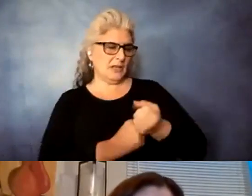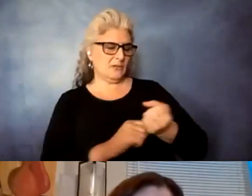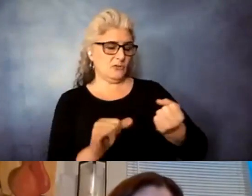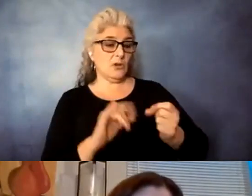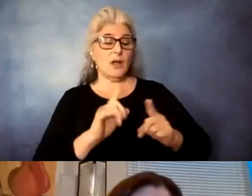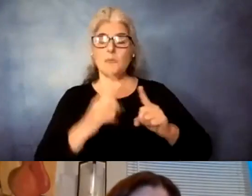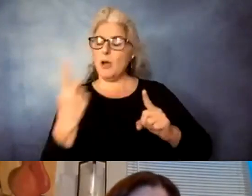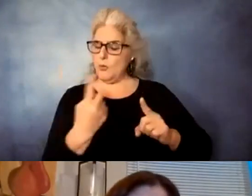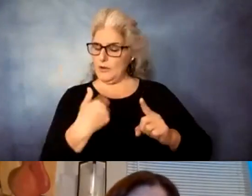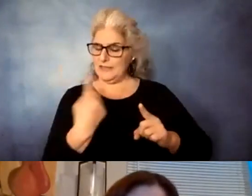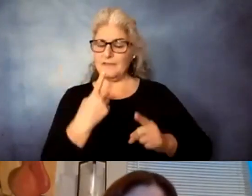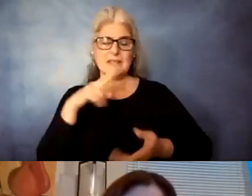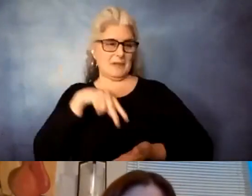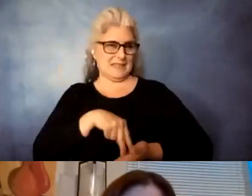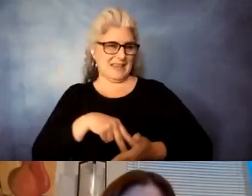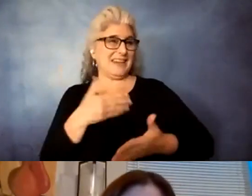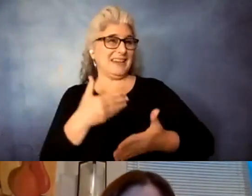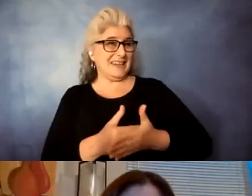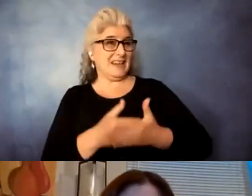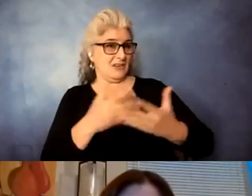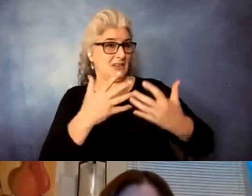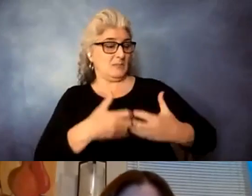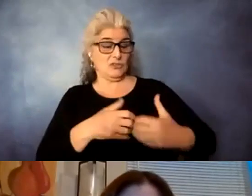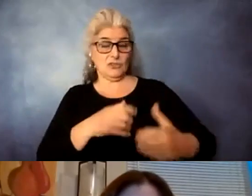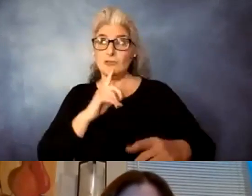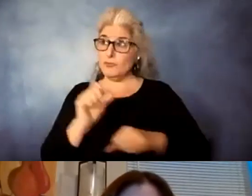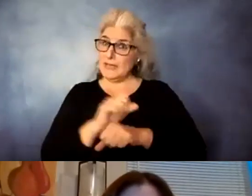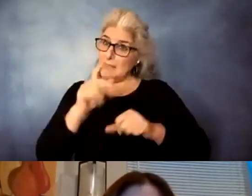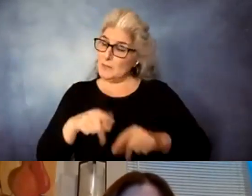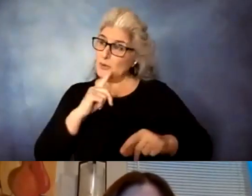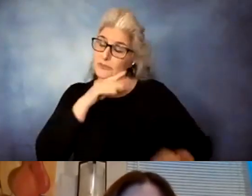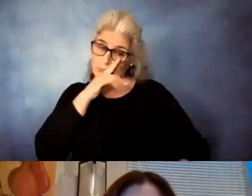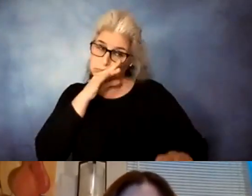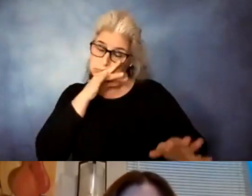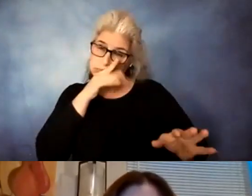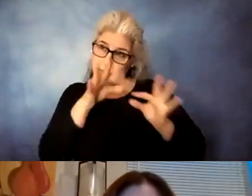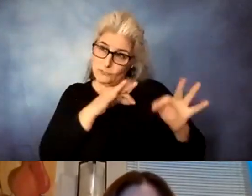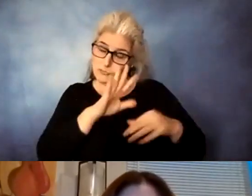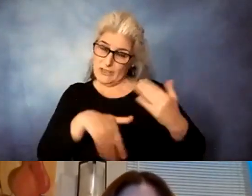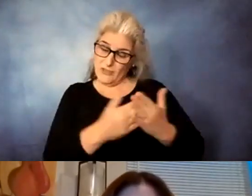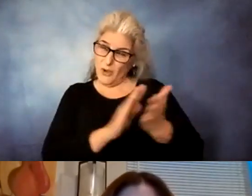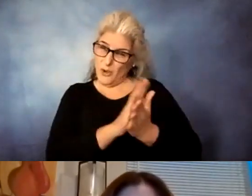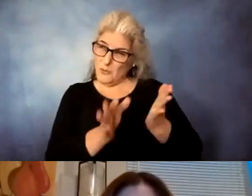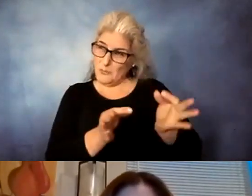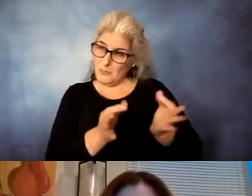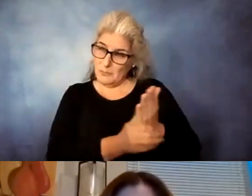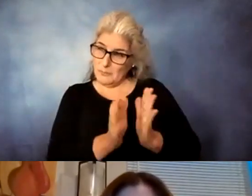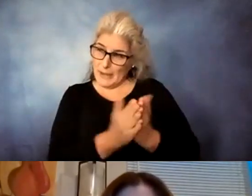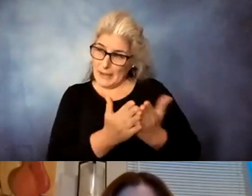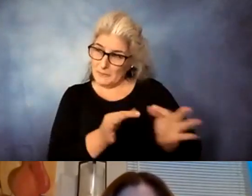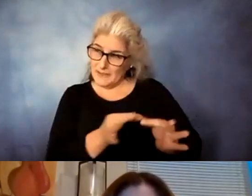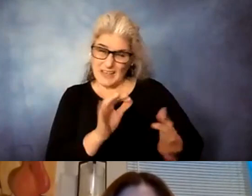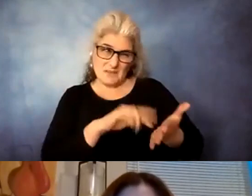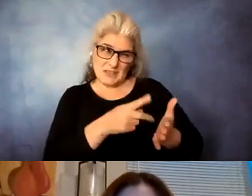to the BMD assigned. that actually will be able to read that pamphlet to them. Mhm. So that they can understand it. Correct. And what if they